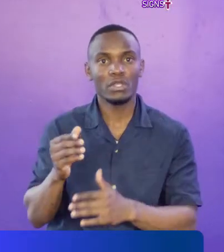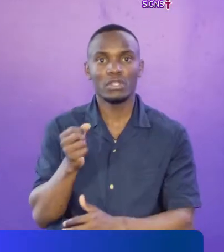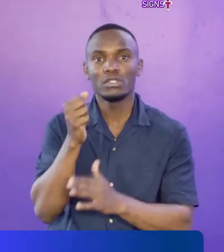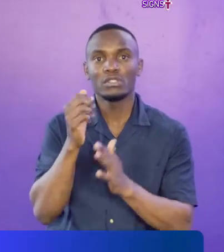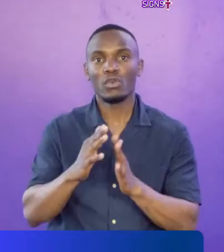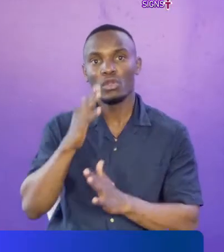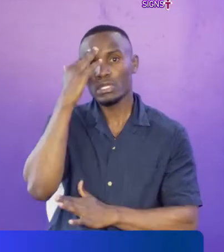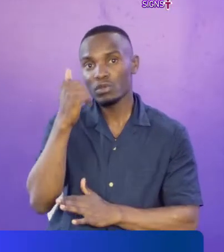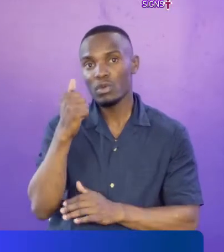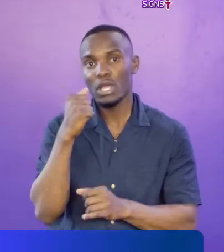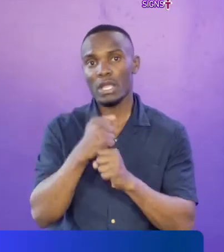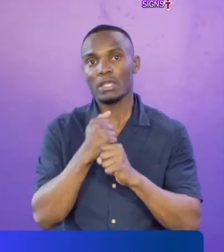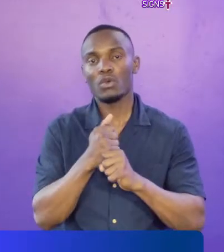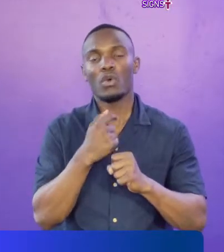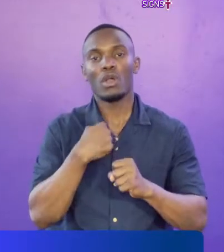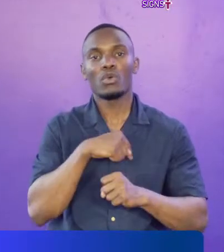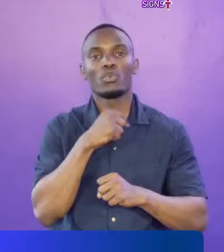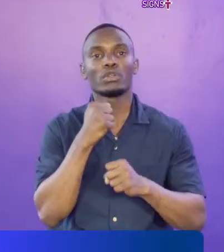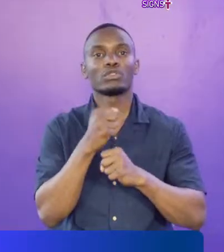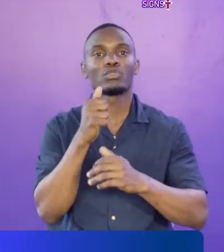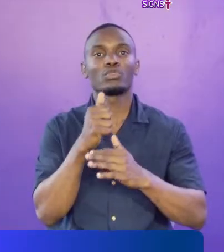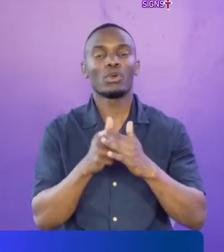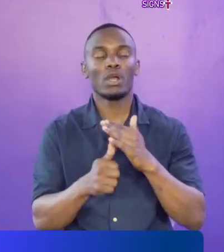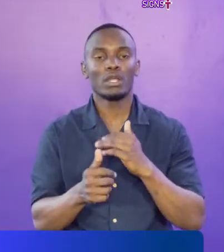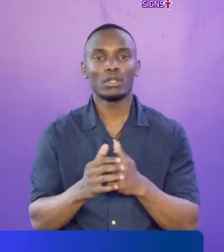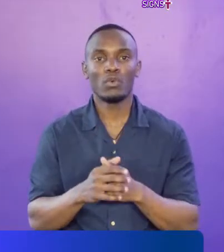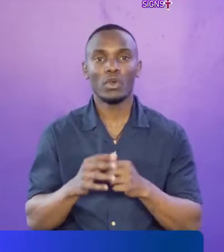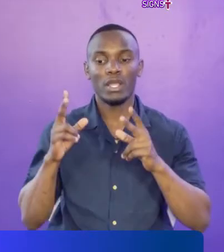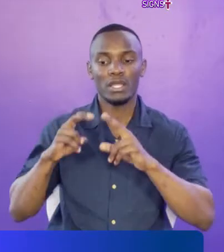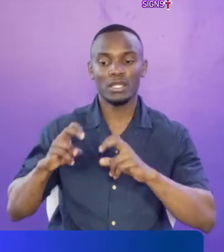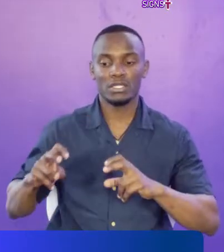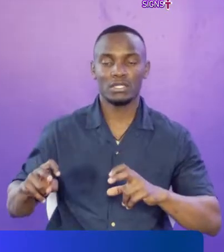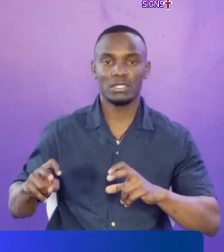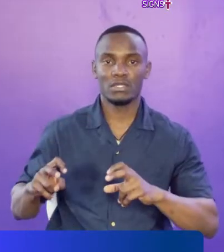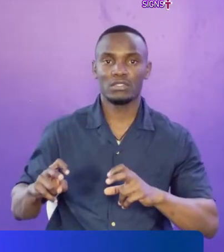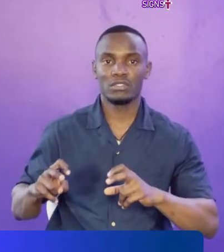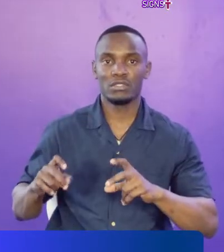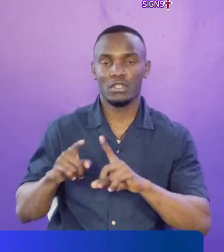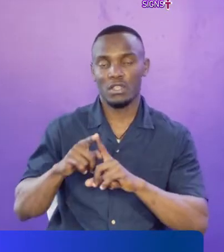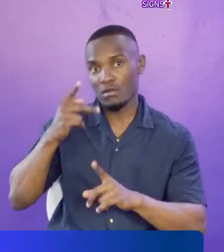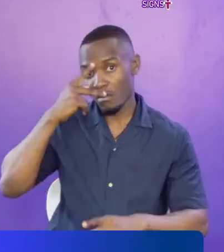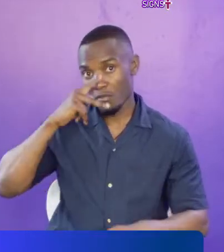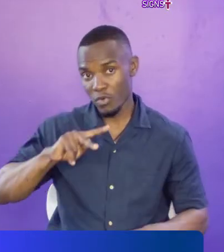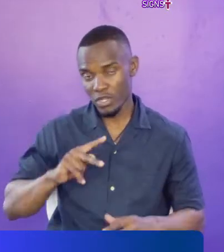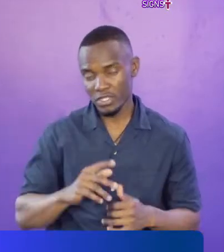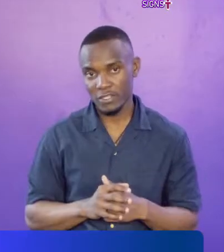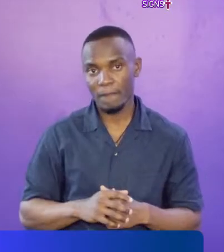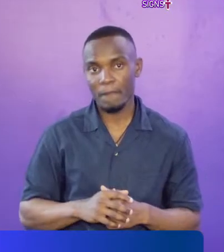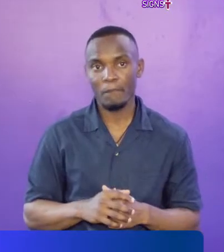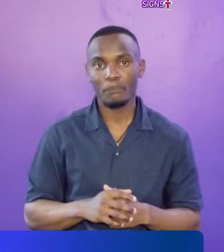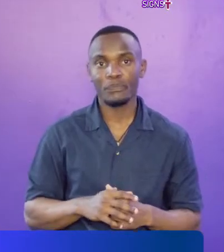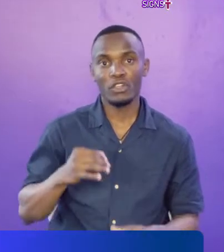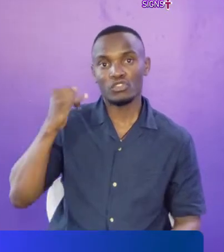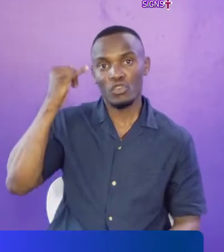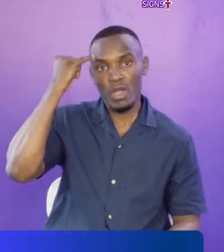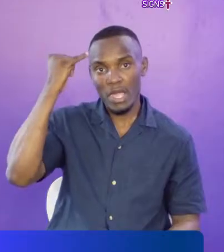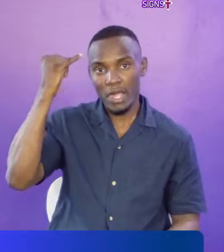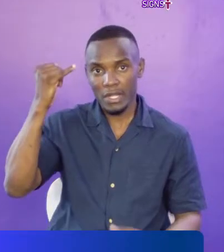research, policy, multi-stakeholder engagement. Yeah. So ideas that they